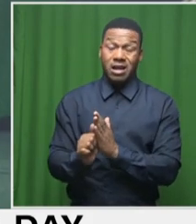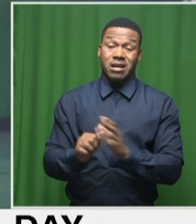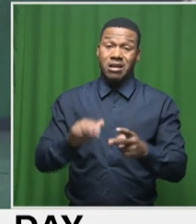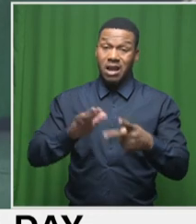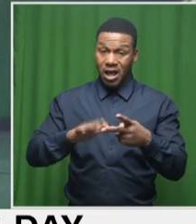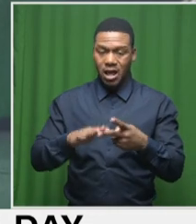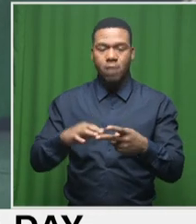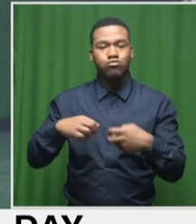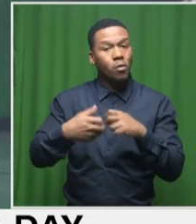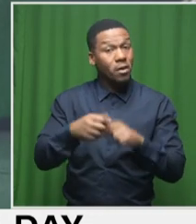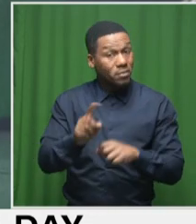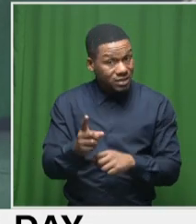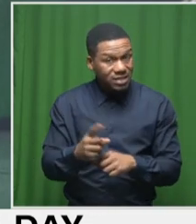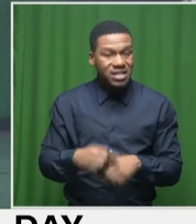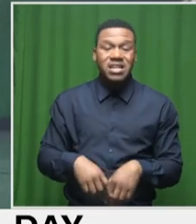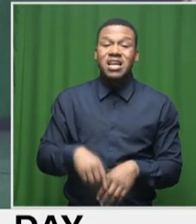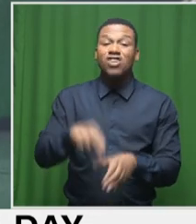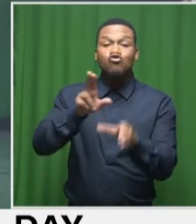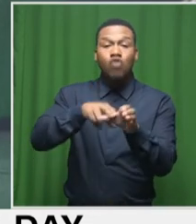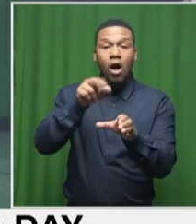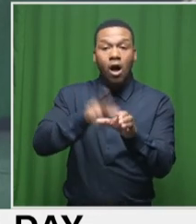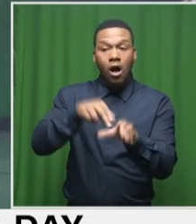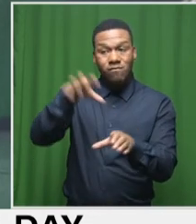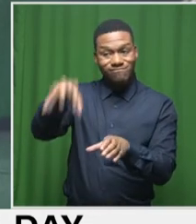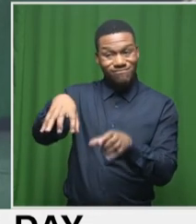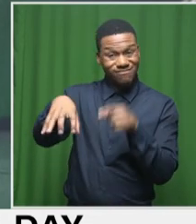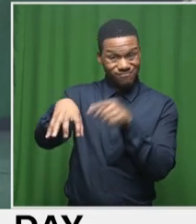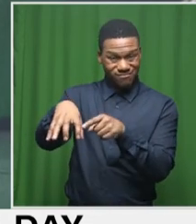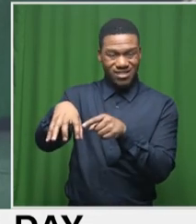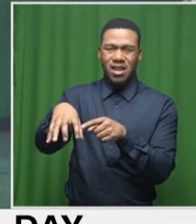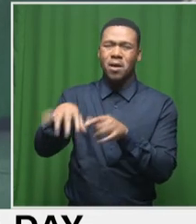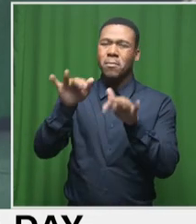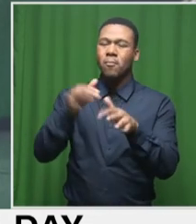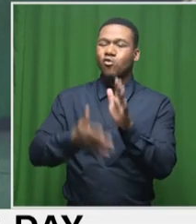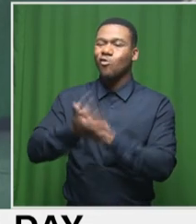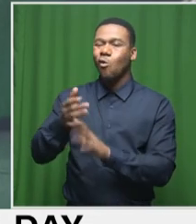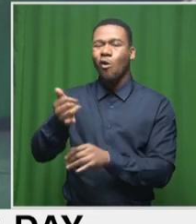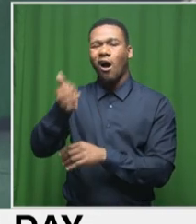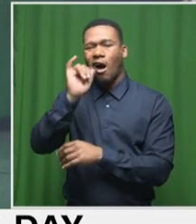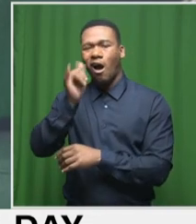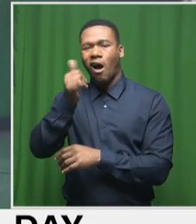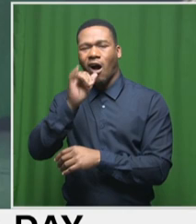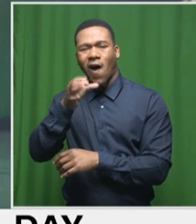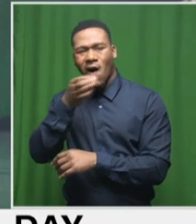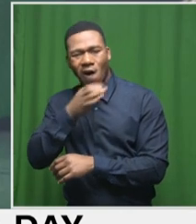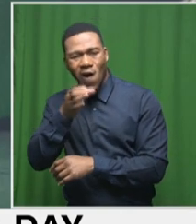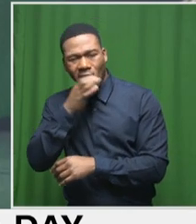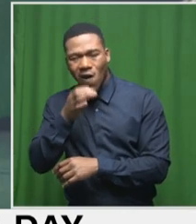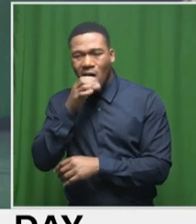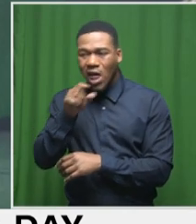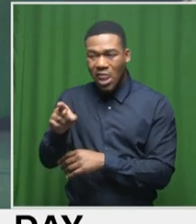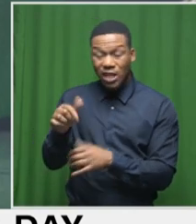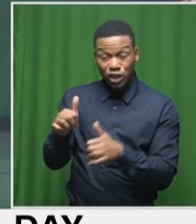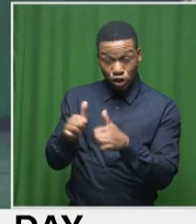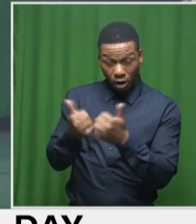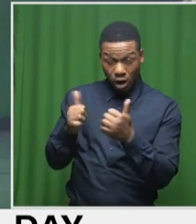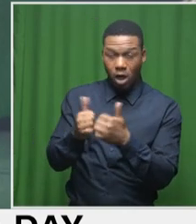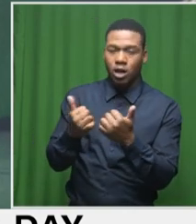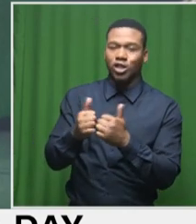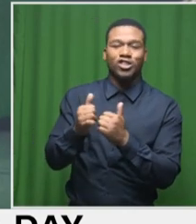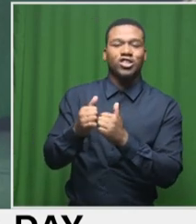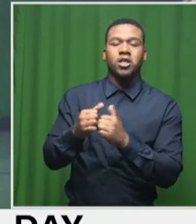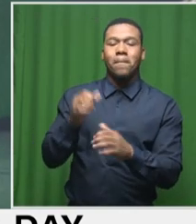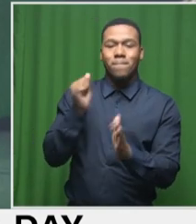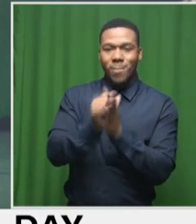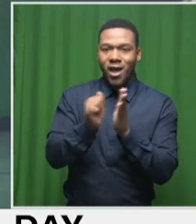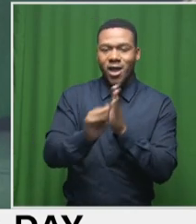having, the taverns that we are having, and the people that are boyfriends, girlfriends. So murder is going categorically in the